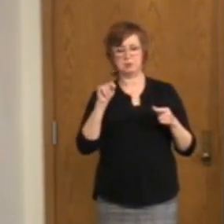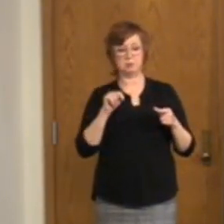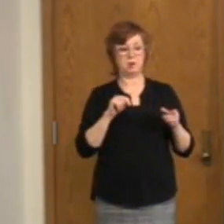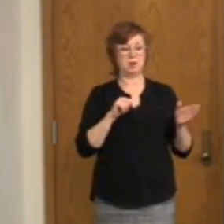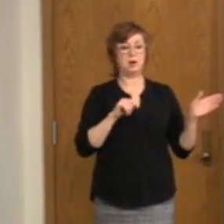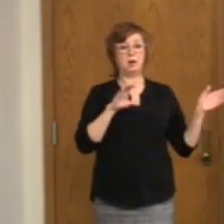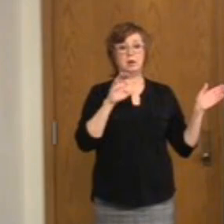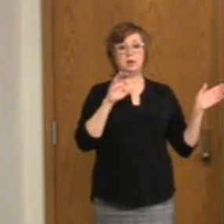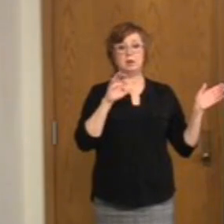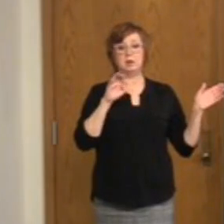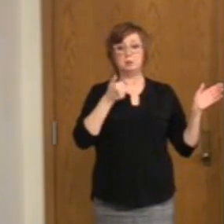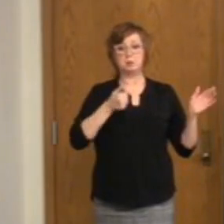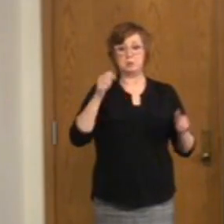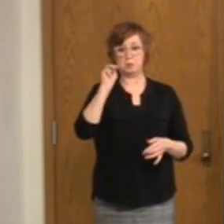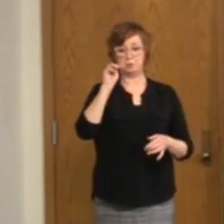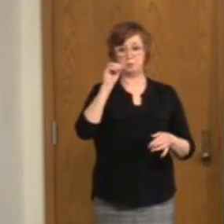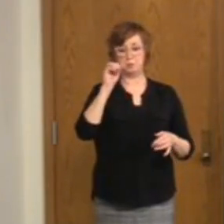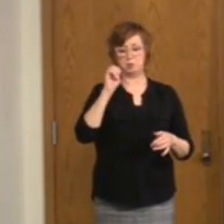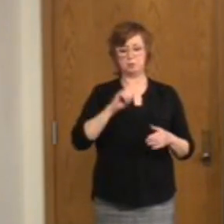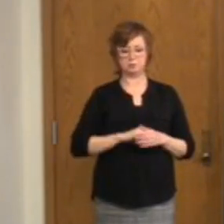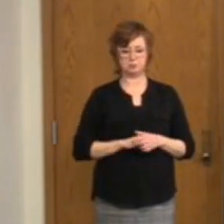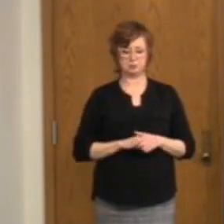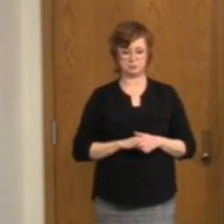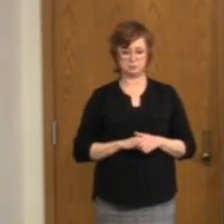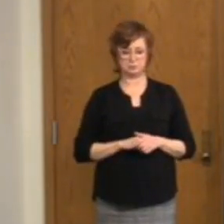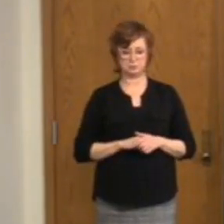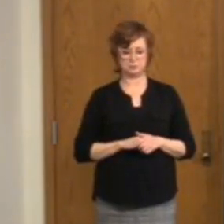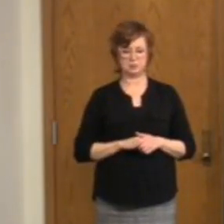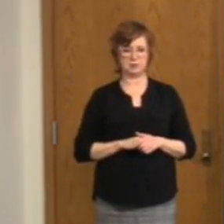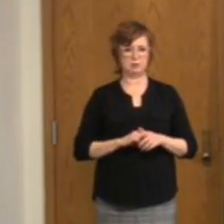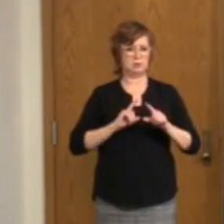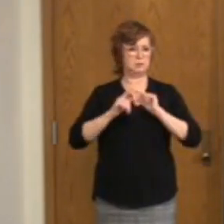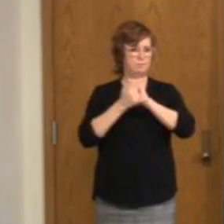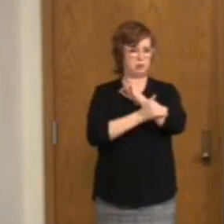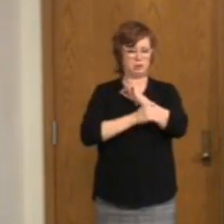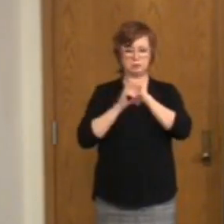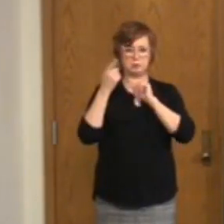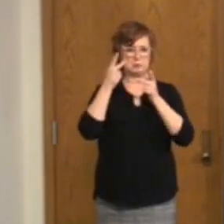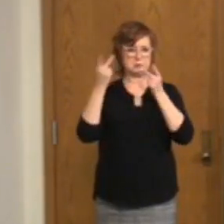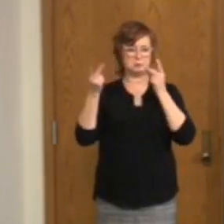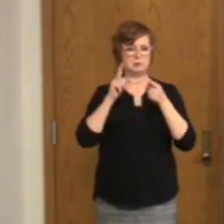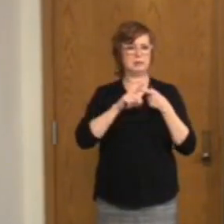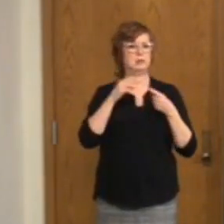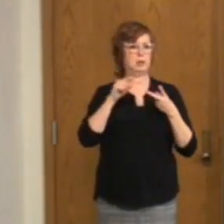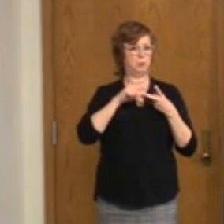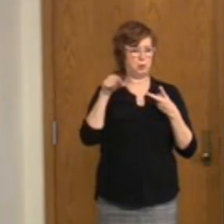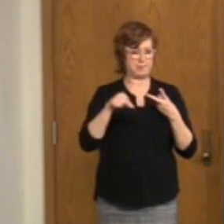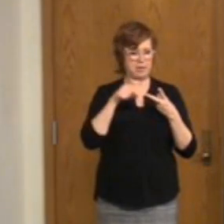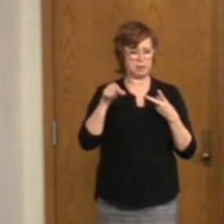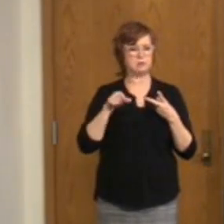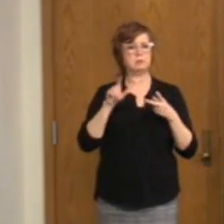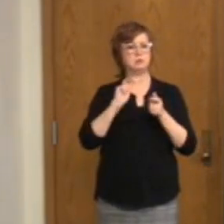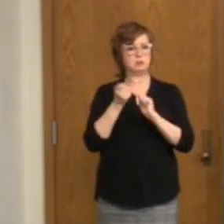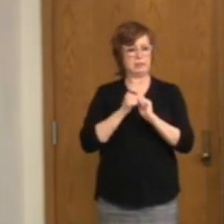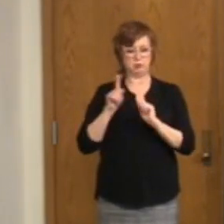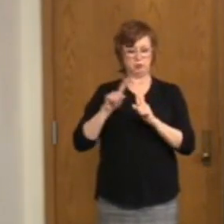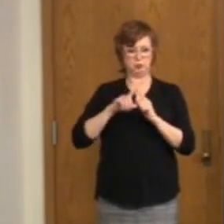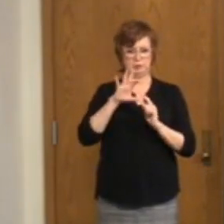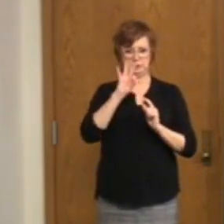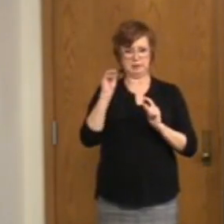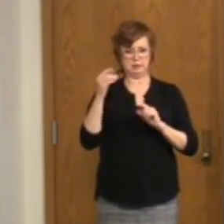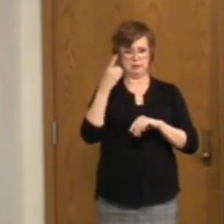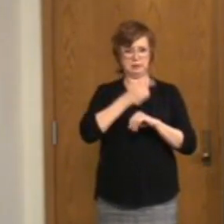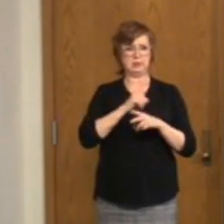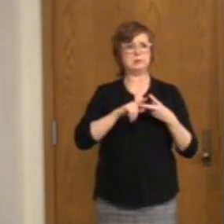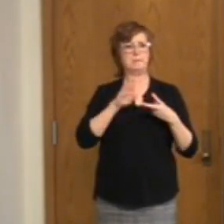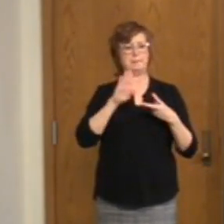countries, some of the data that continues to pour in, as Dr. Shahab has said, and all that. So we've seen Quebec that has went to 90 days almost immediately.